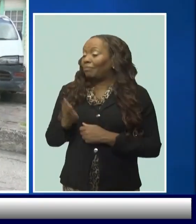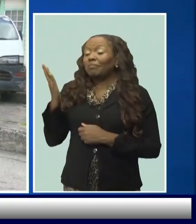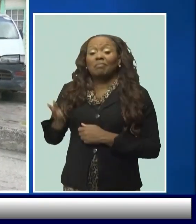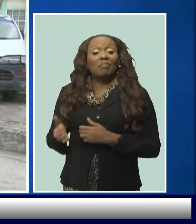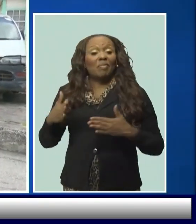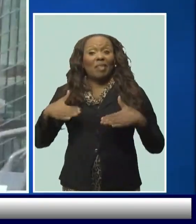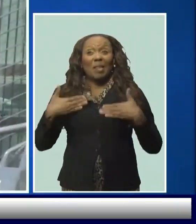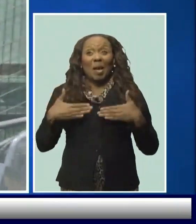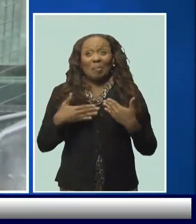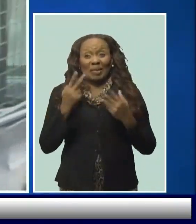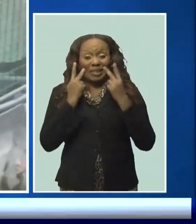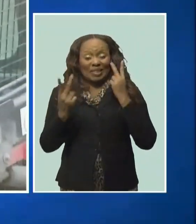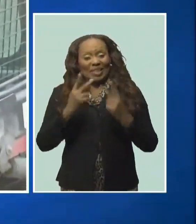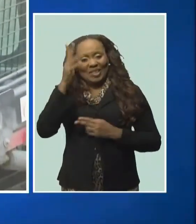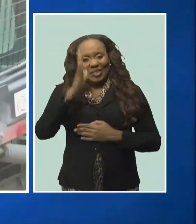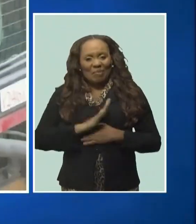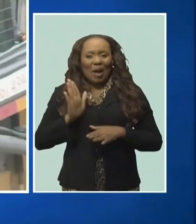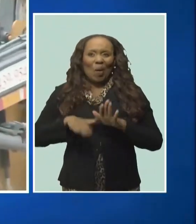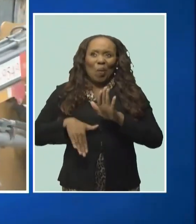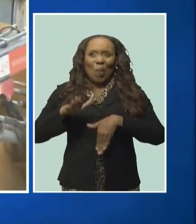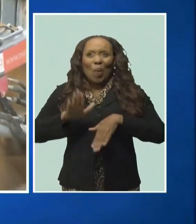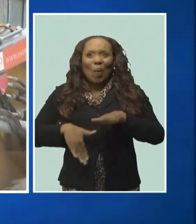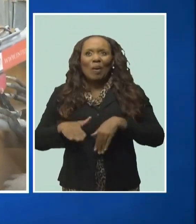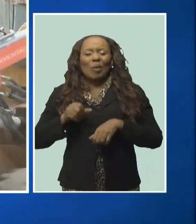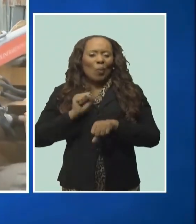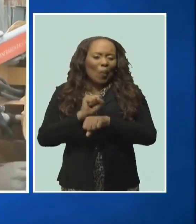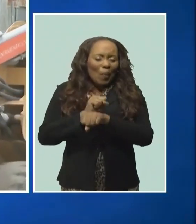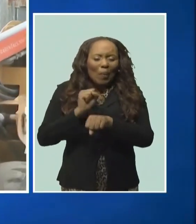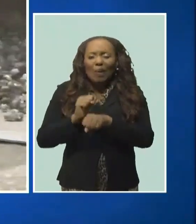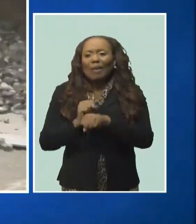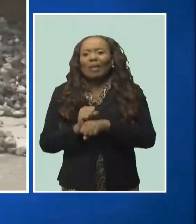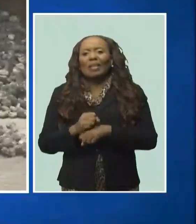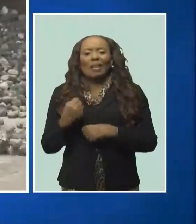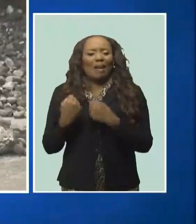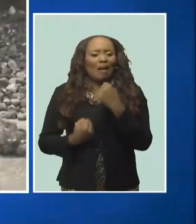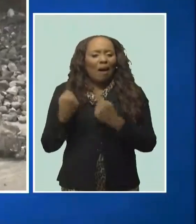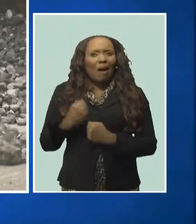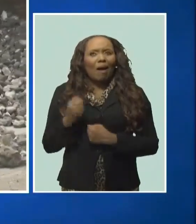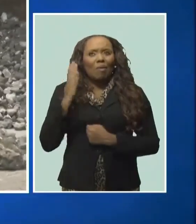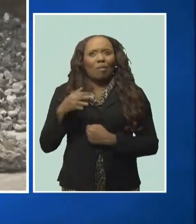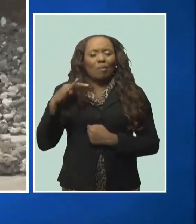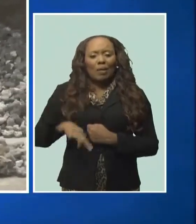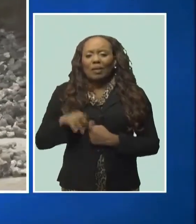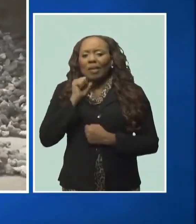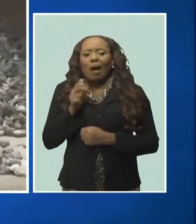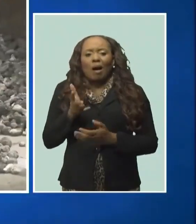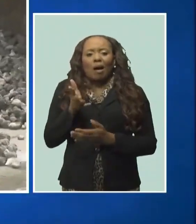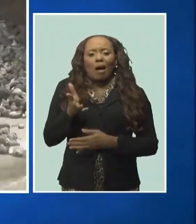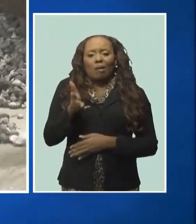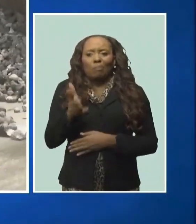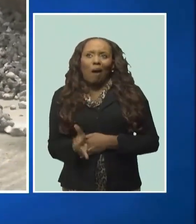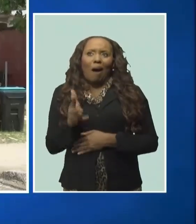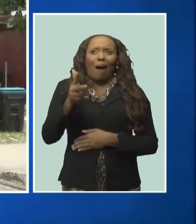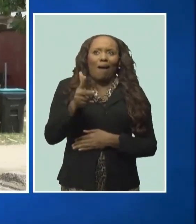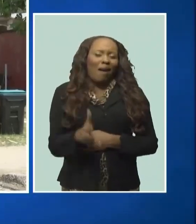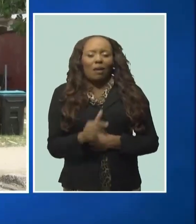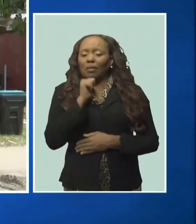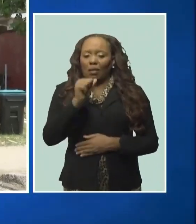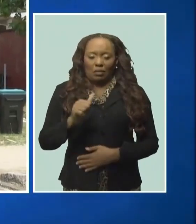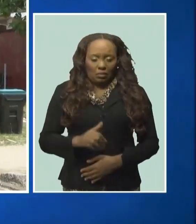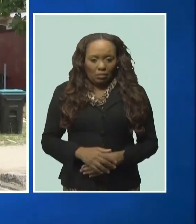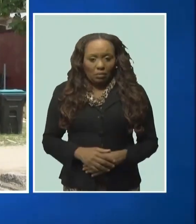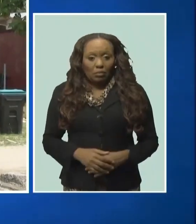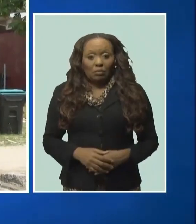know, the more pedestrians, the more car people will benefit from it. Roseanne Clark said the road work would correct